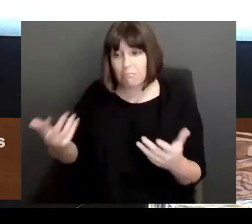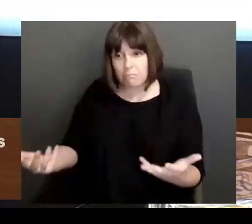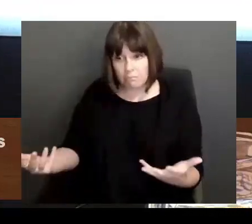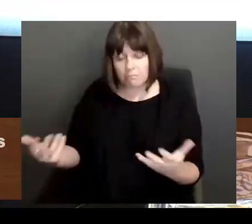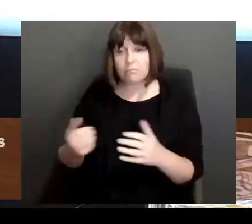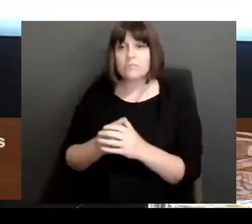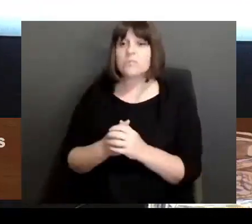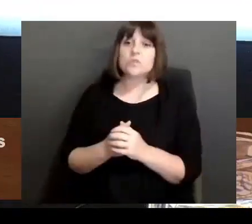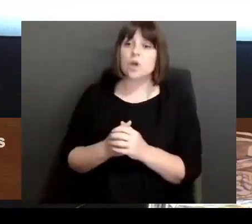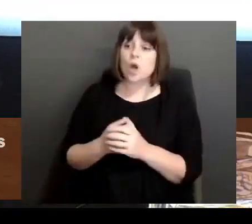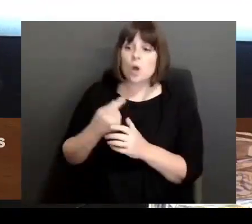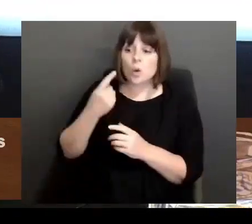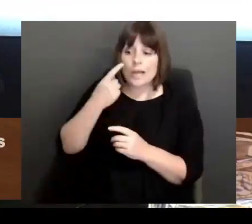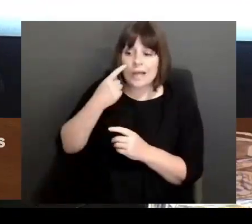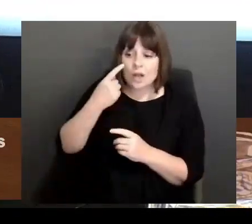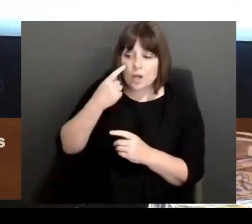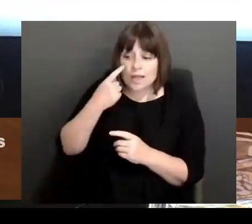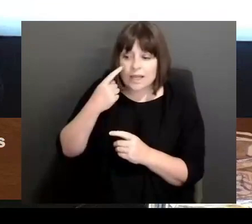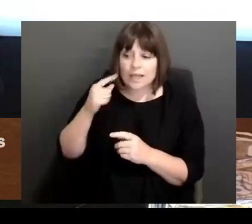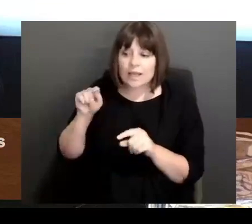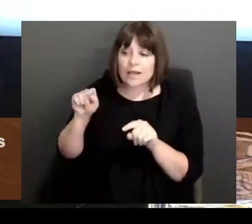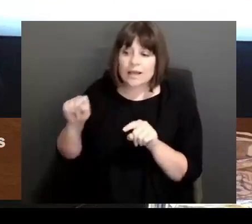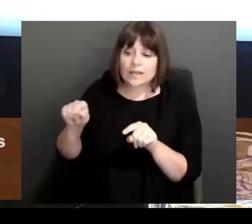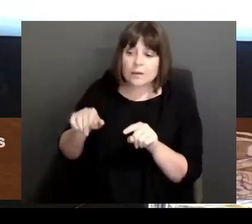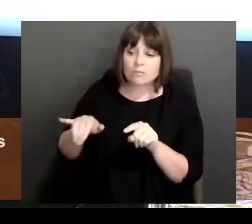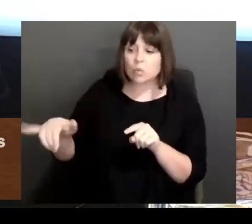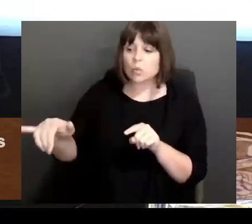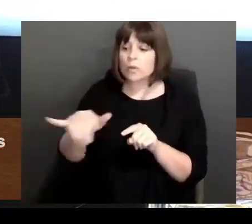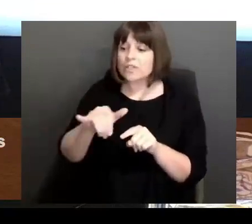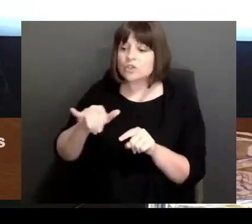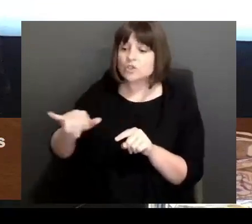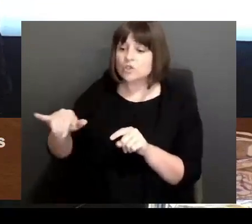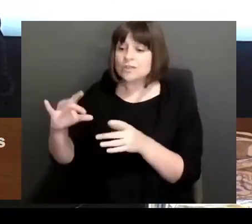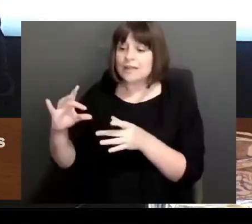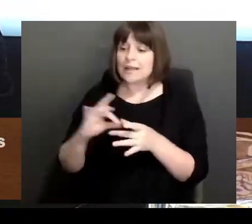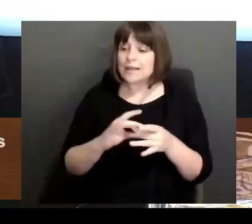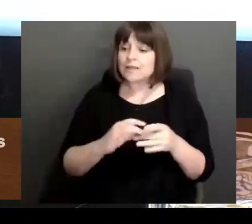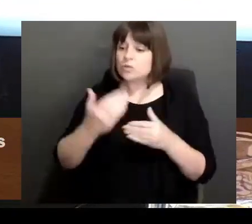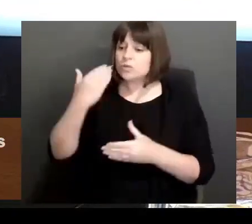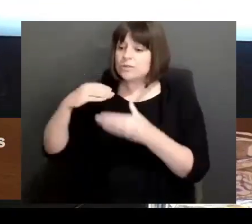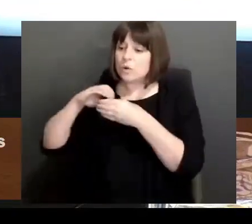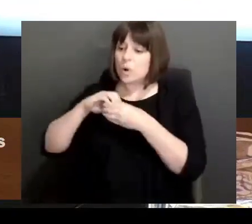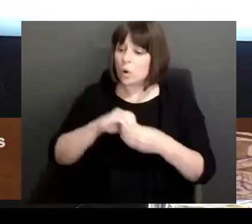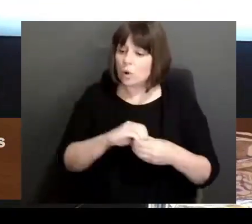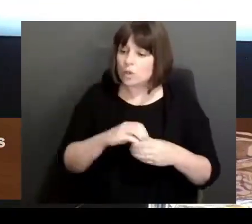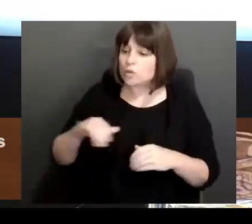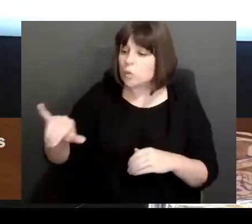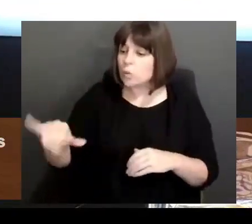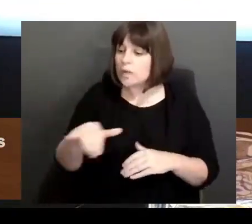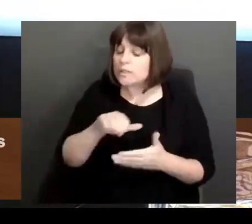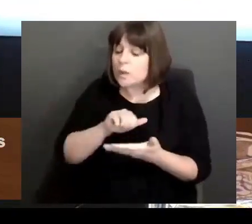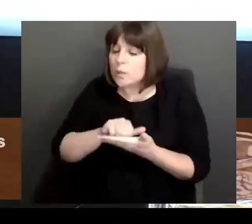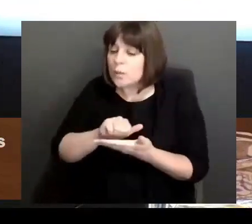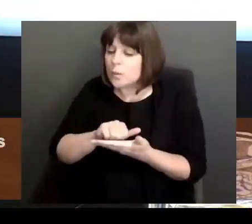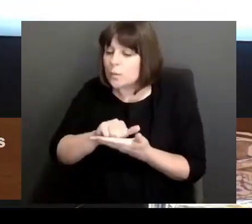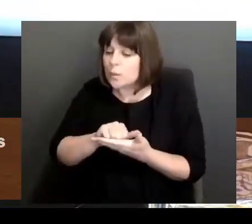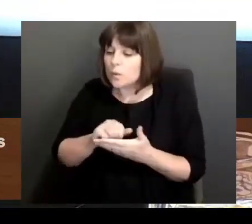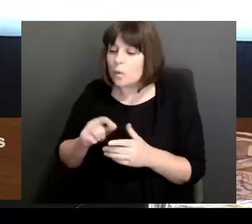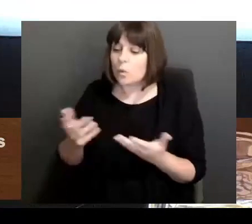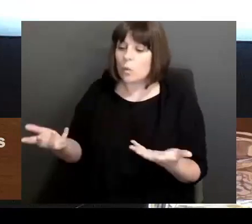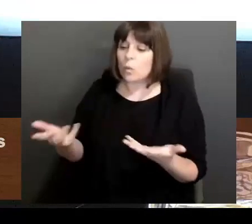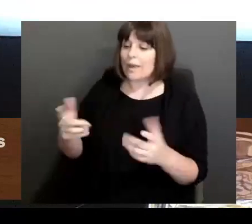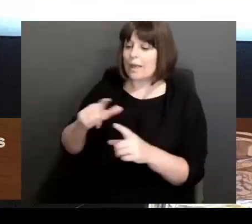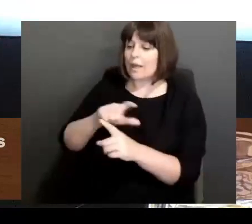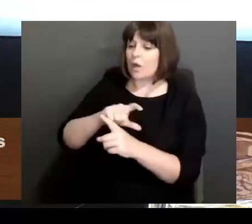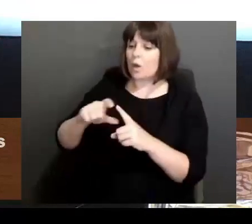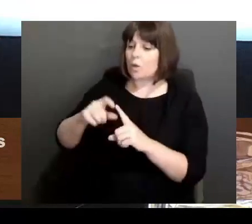in respect of traditional owners, us understanding early on what those cultural values are and